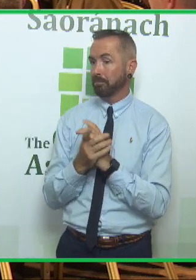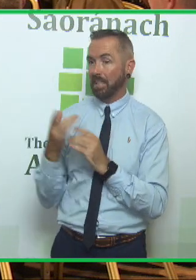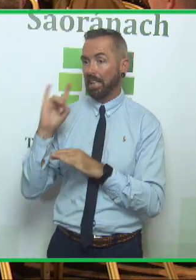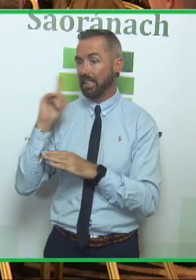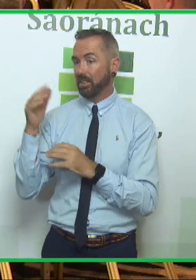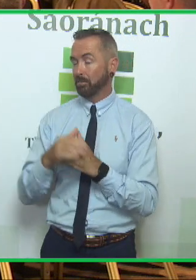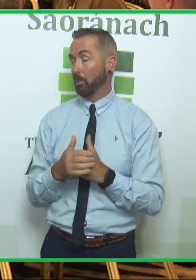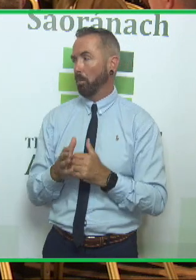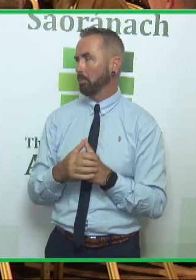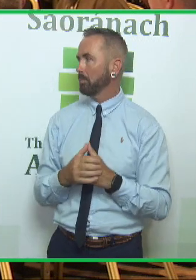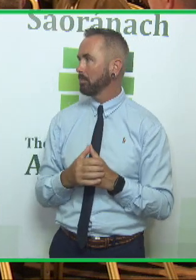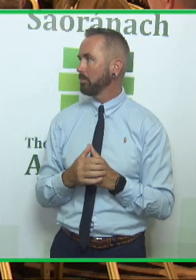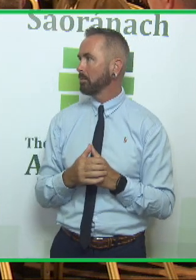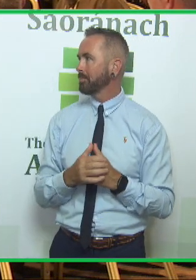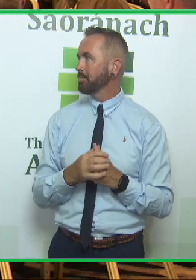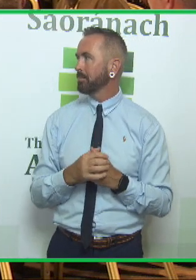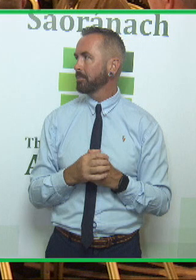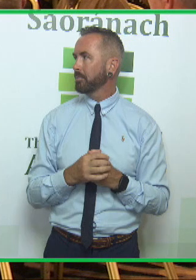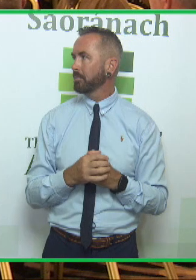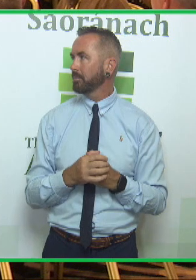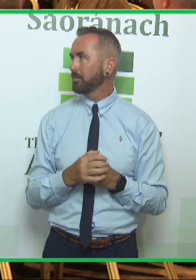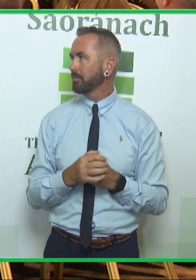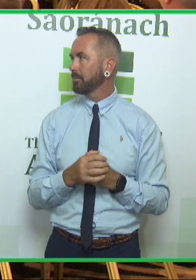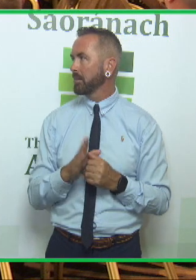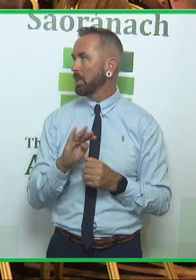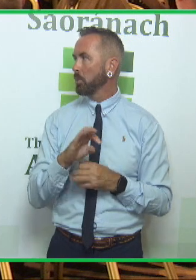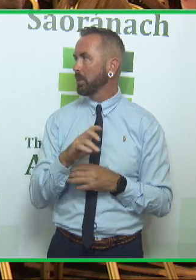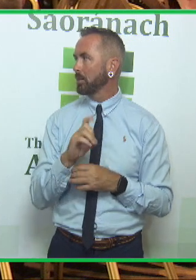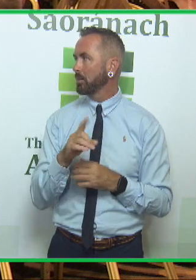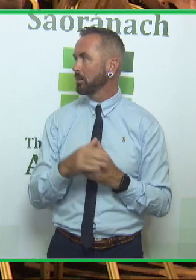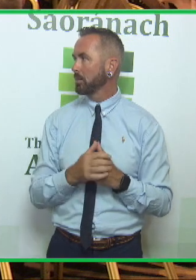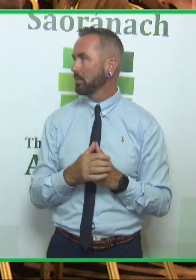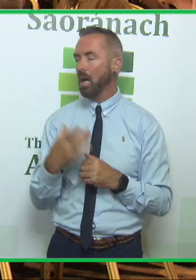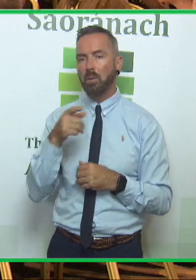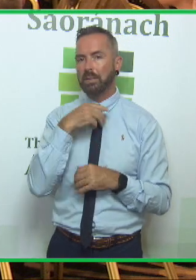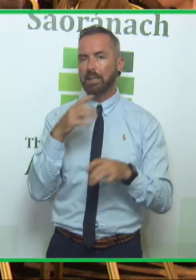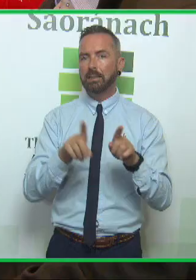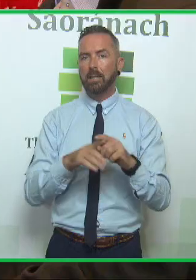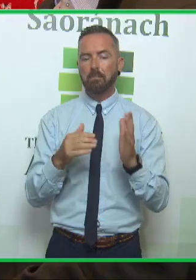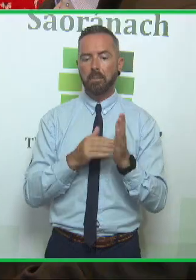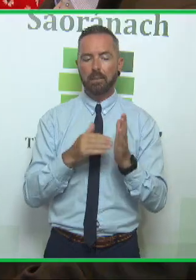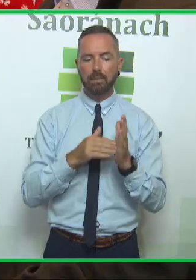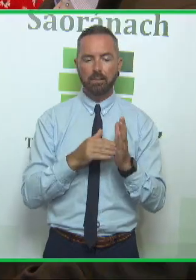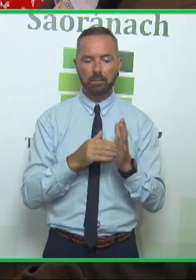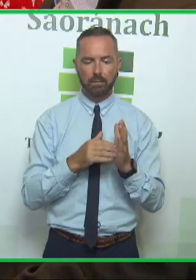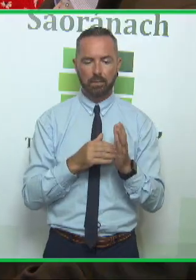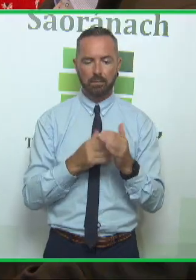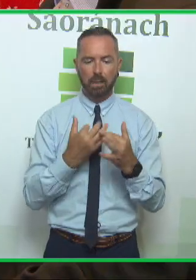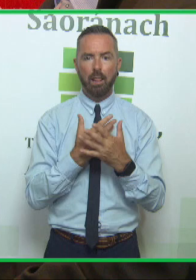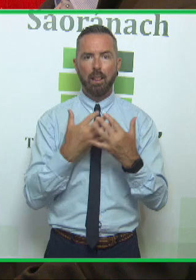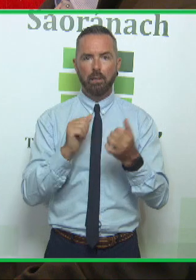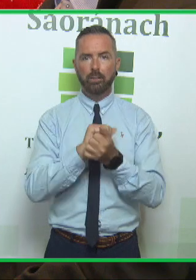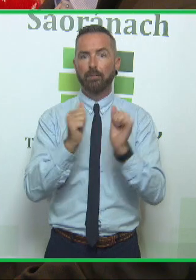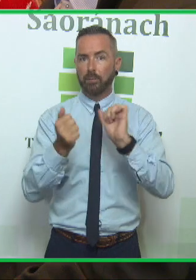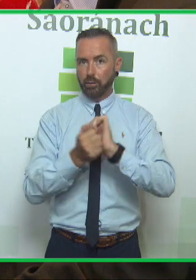Reid, quick comment, and I want to go back to the floor as well. Yeah, I mean, Go ahead. I would say the same thing. There's been a lot of change,